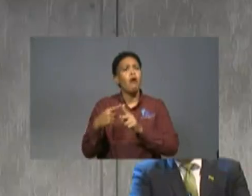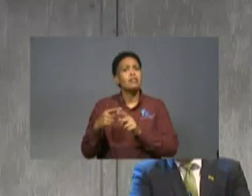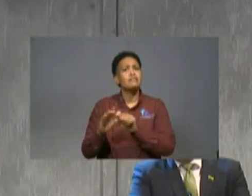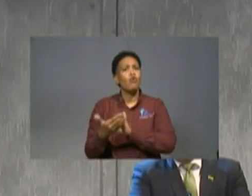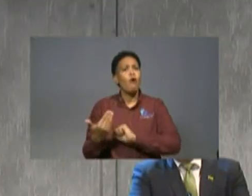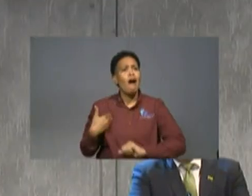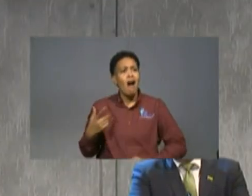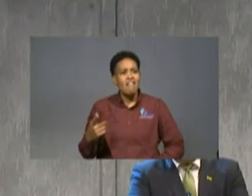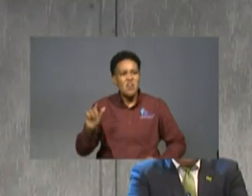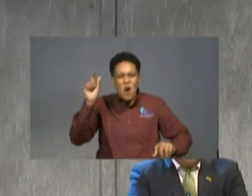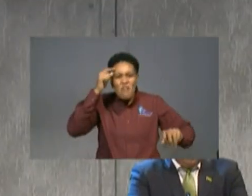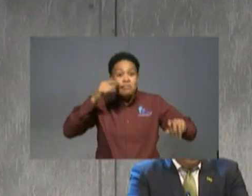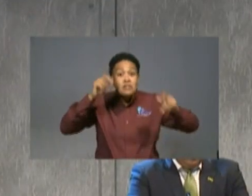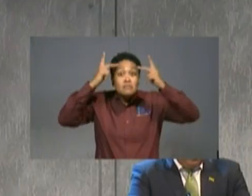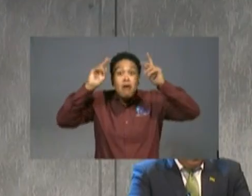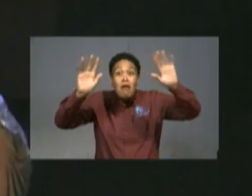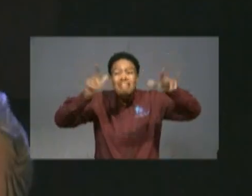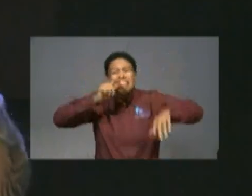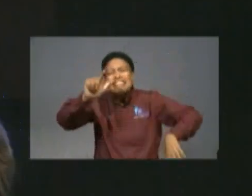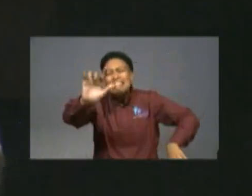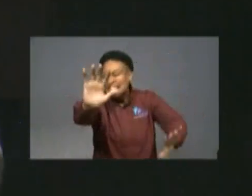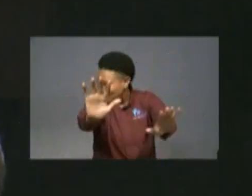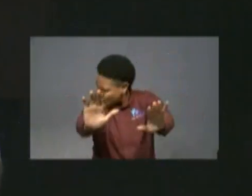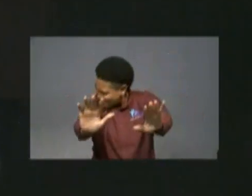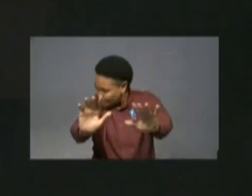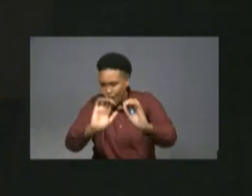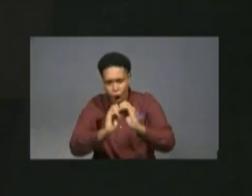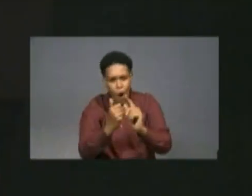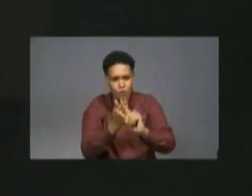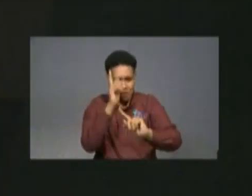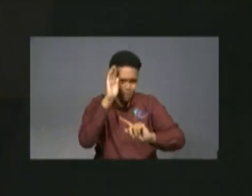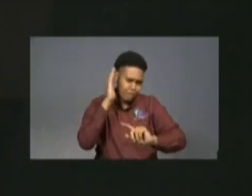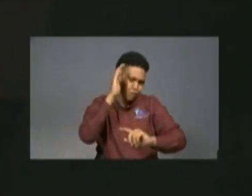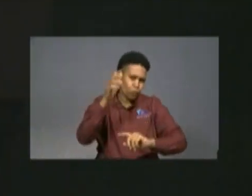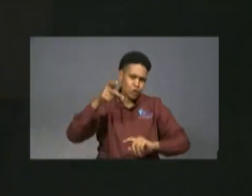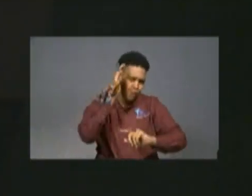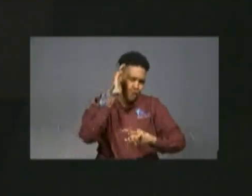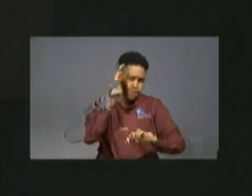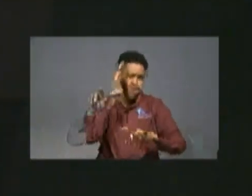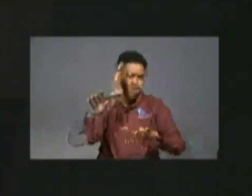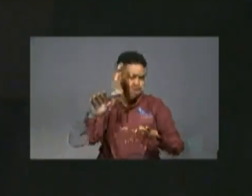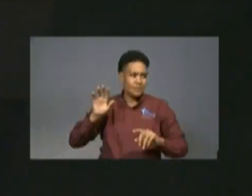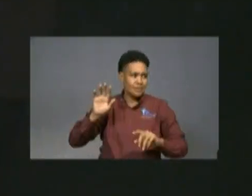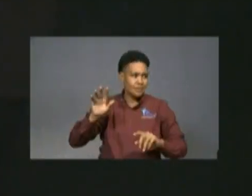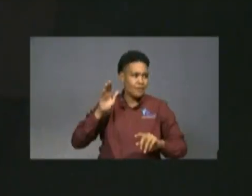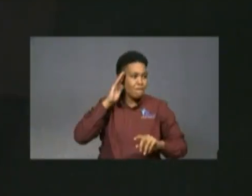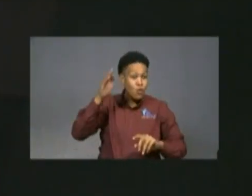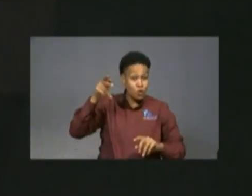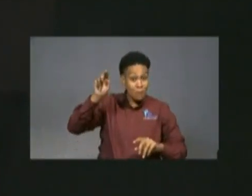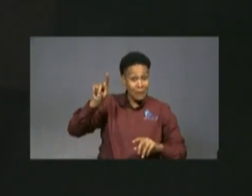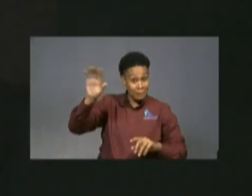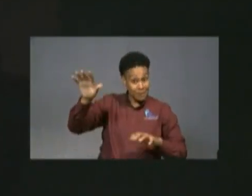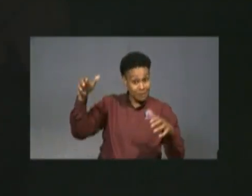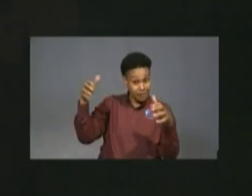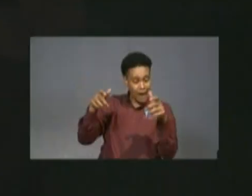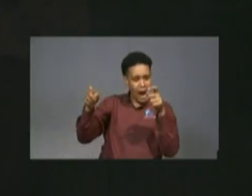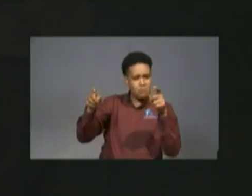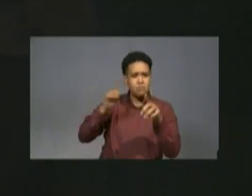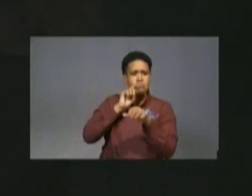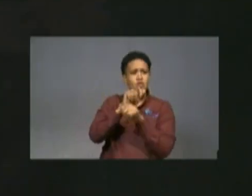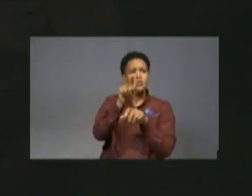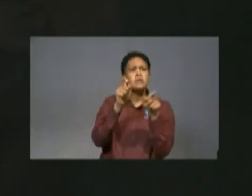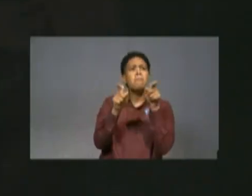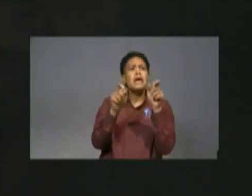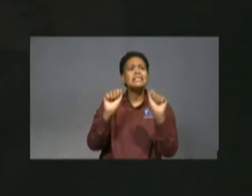panic. How would a future PNP administration convince Jamaicans that you have a handle on the